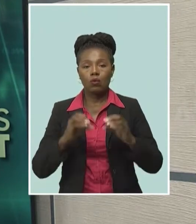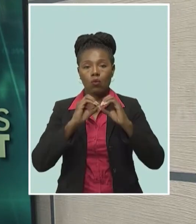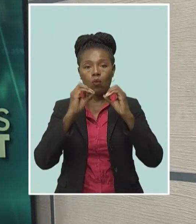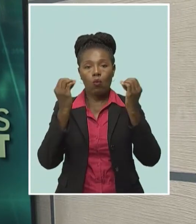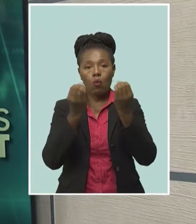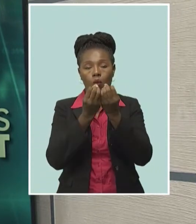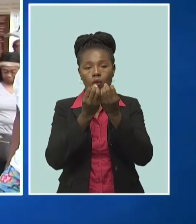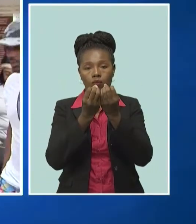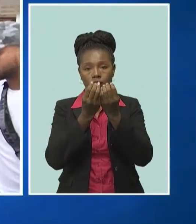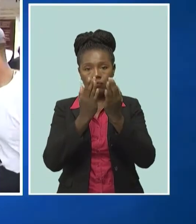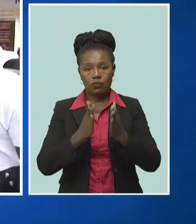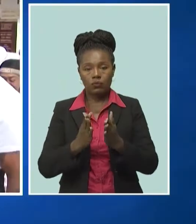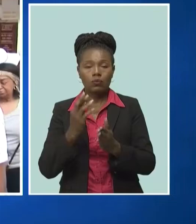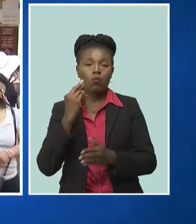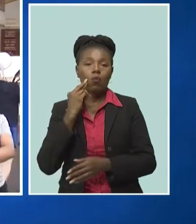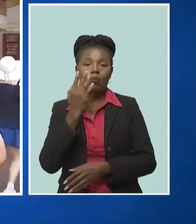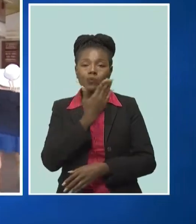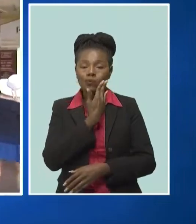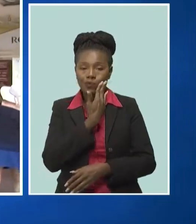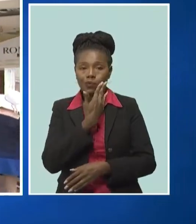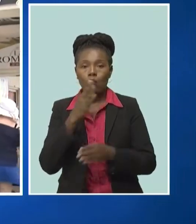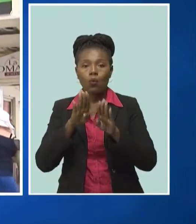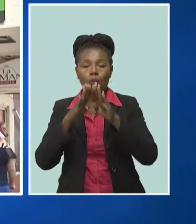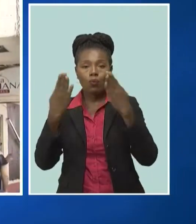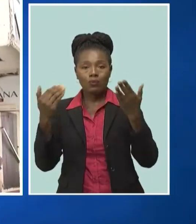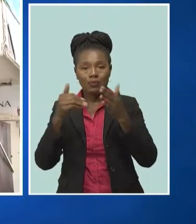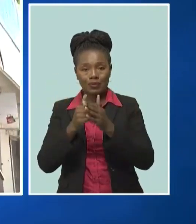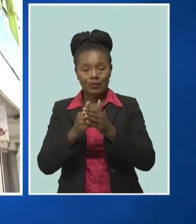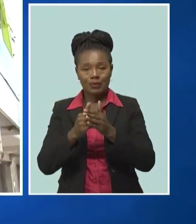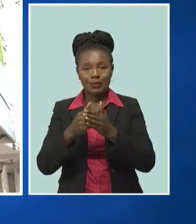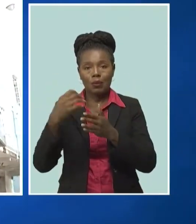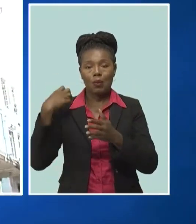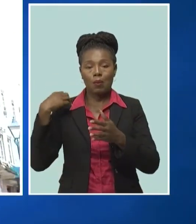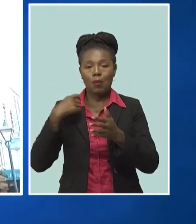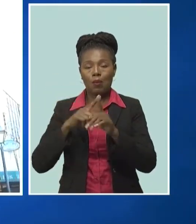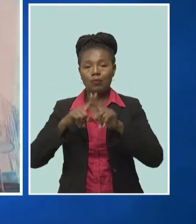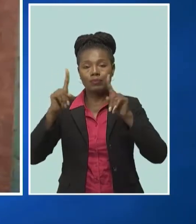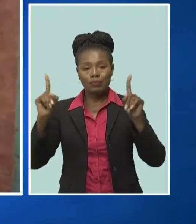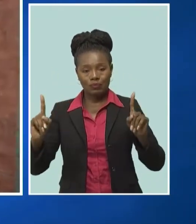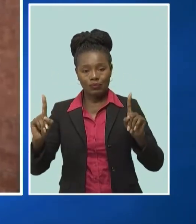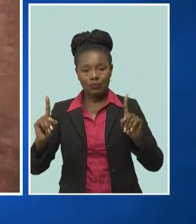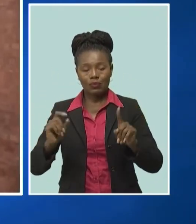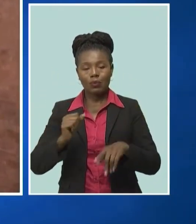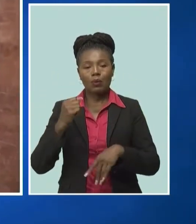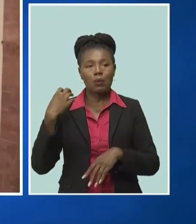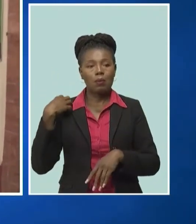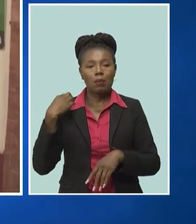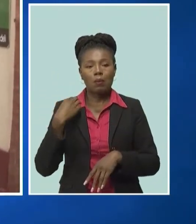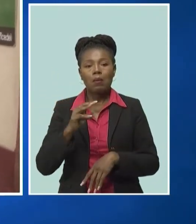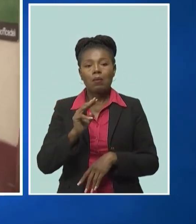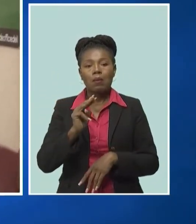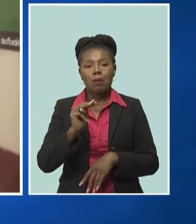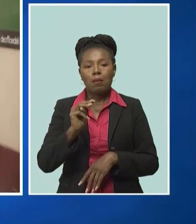in Bridgetown, it has reopened under new management. Manager Natasha Austin Morris has told the Business